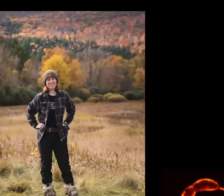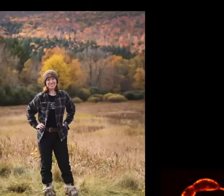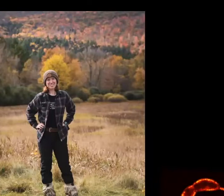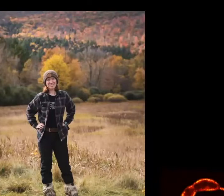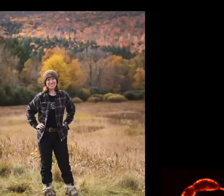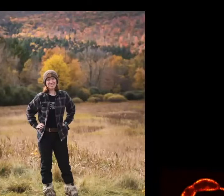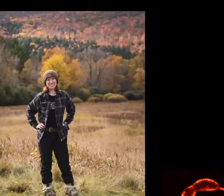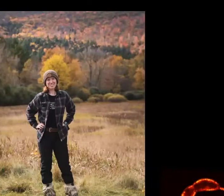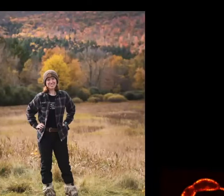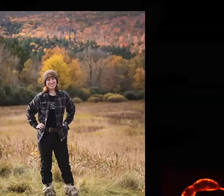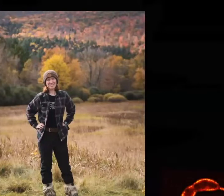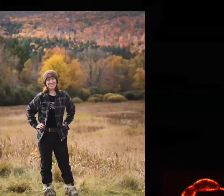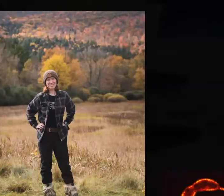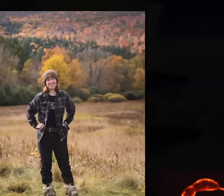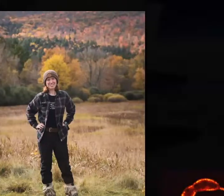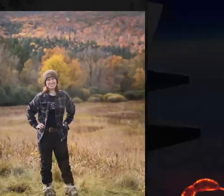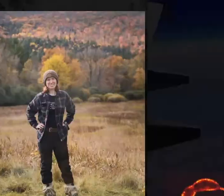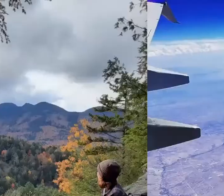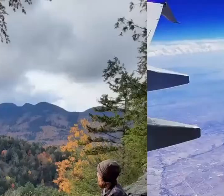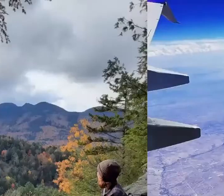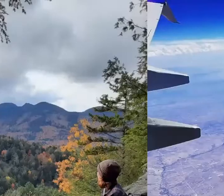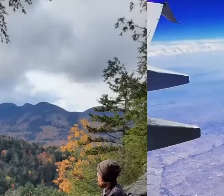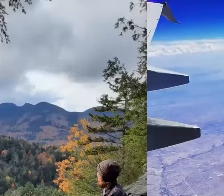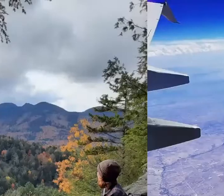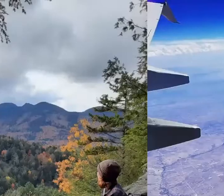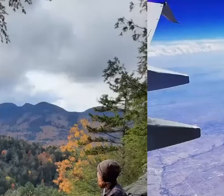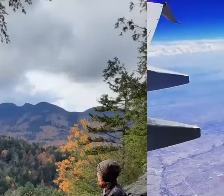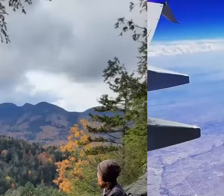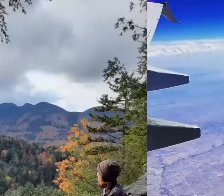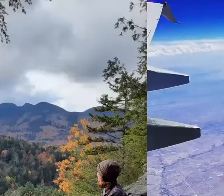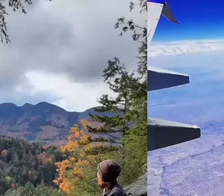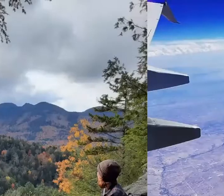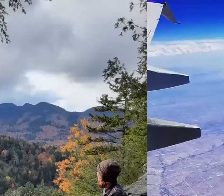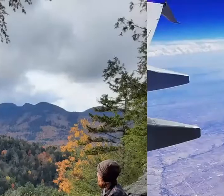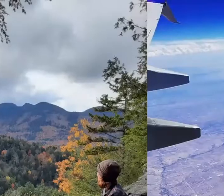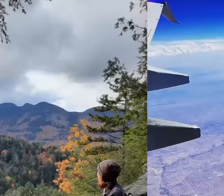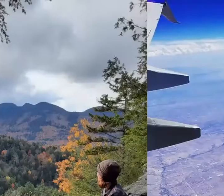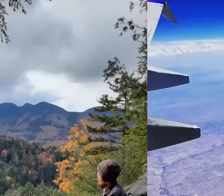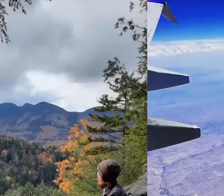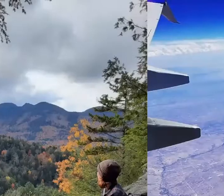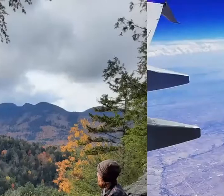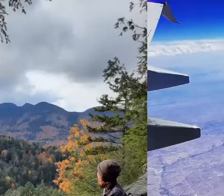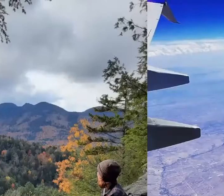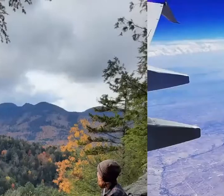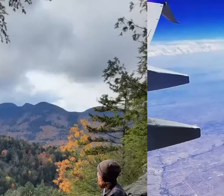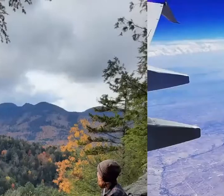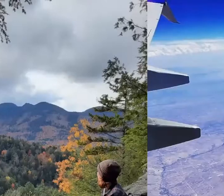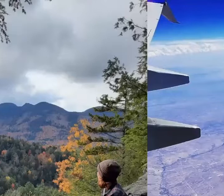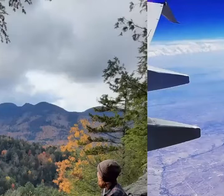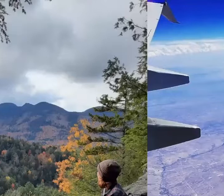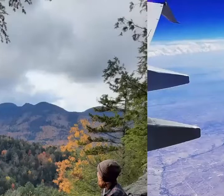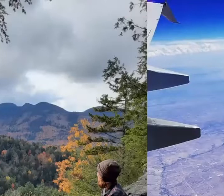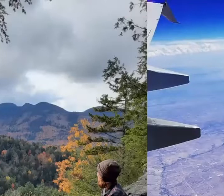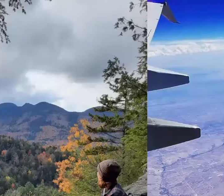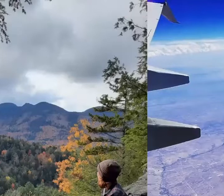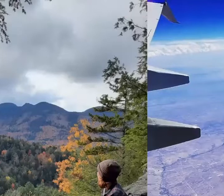myself surrounded by. And so just to go really fundamental about like my science background, I'm